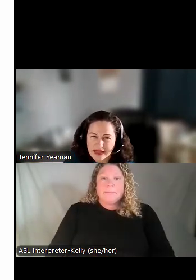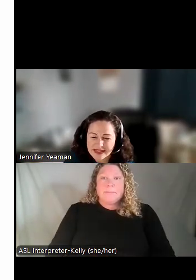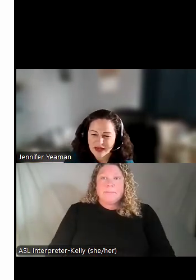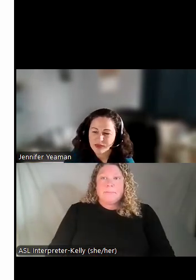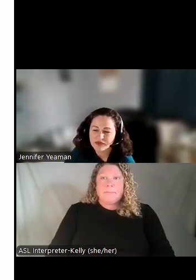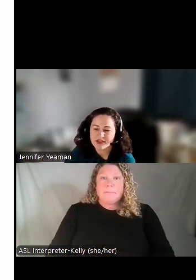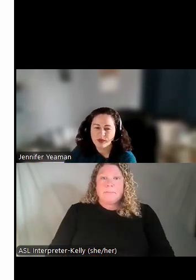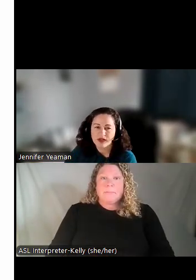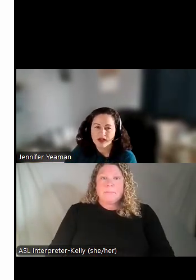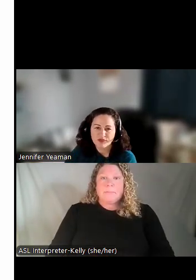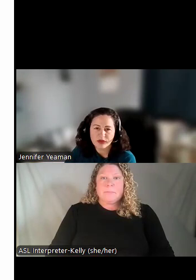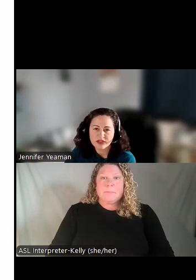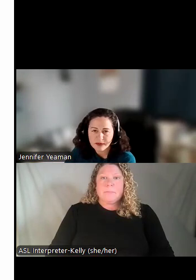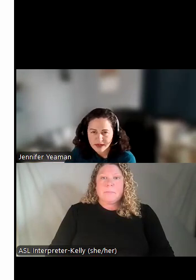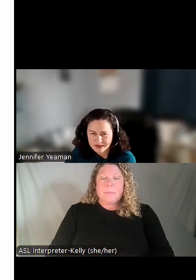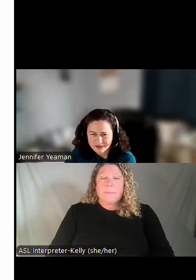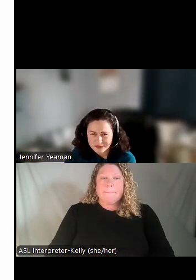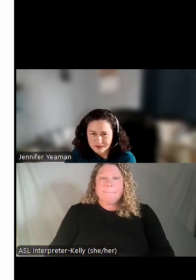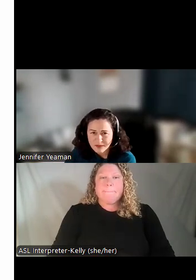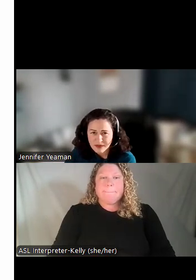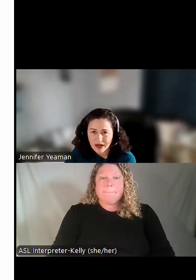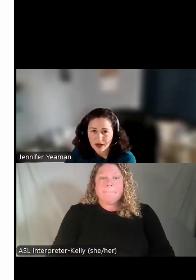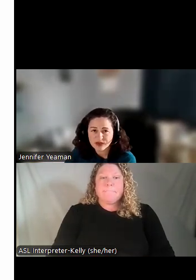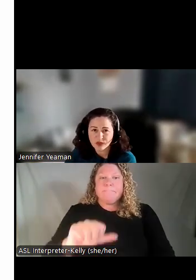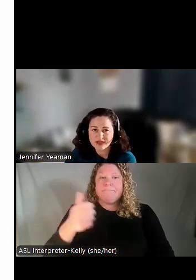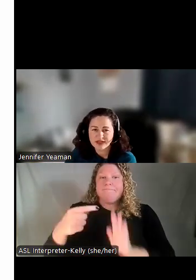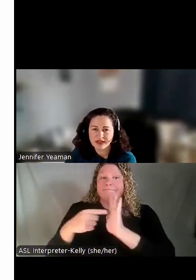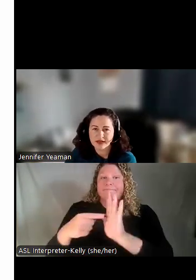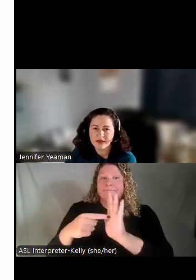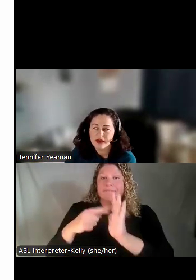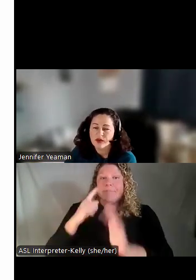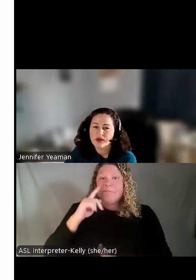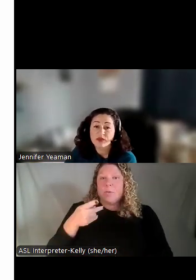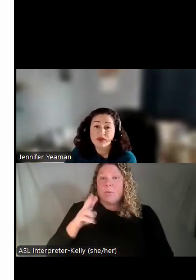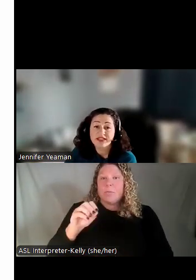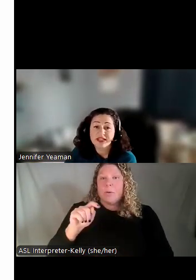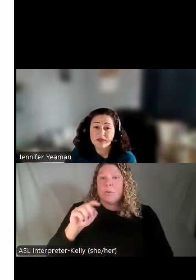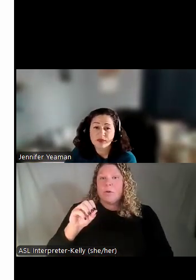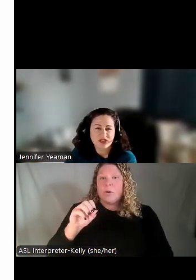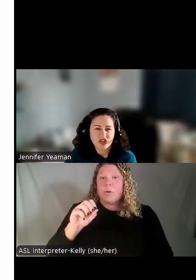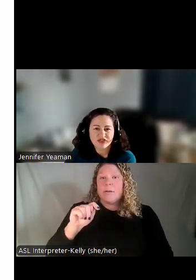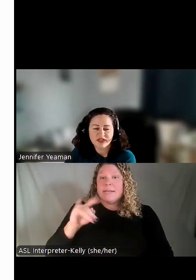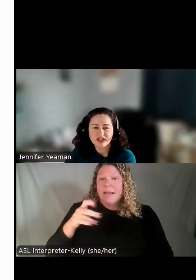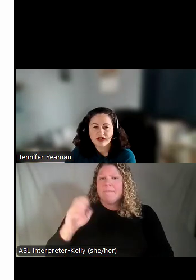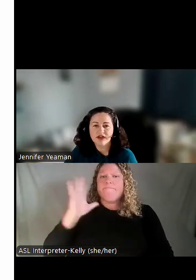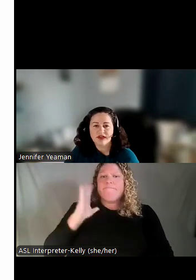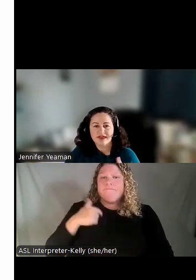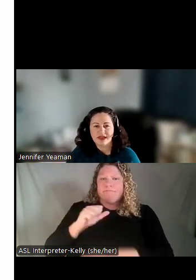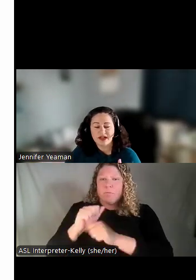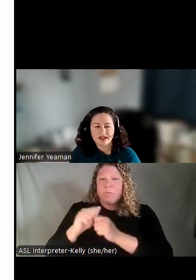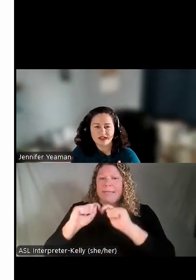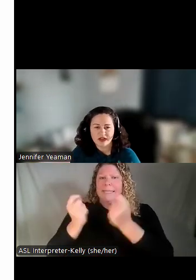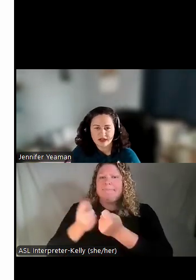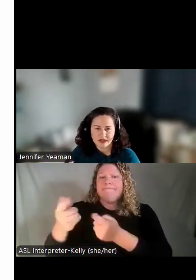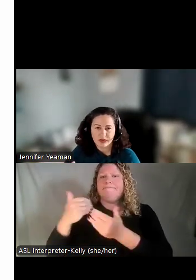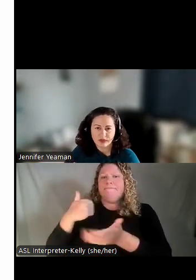For an example for this one of prototyping, I was once working with the team that was in charge of material, and